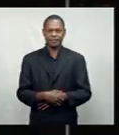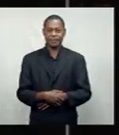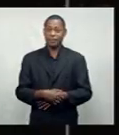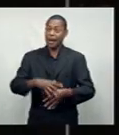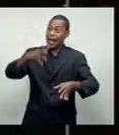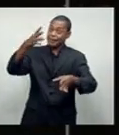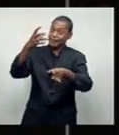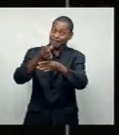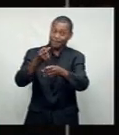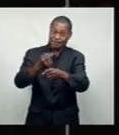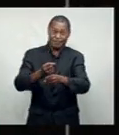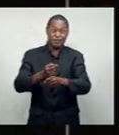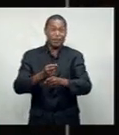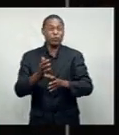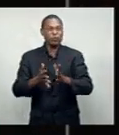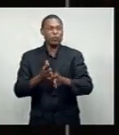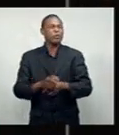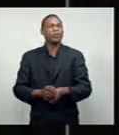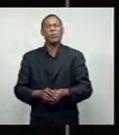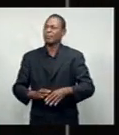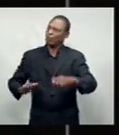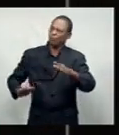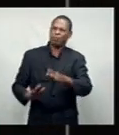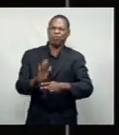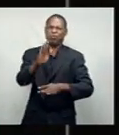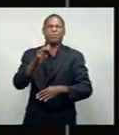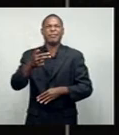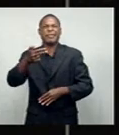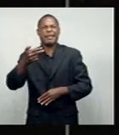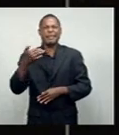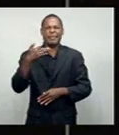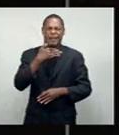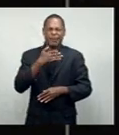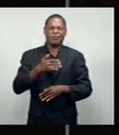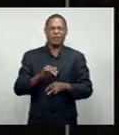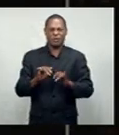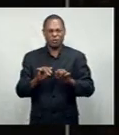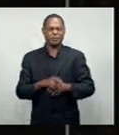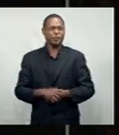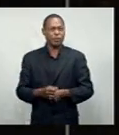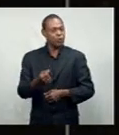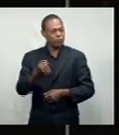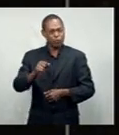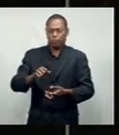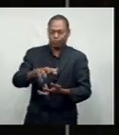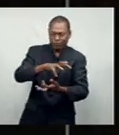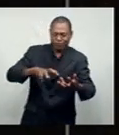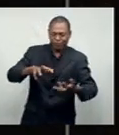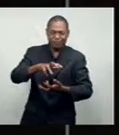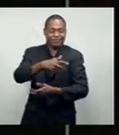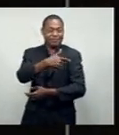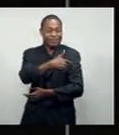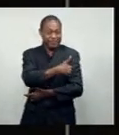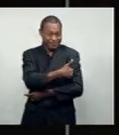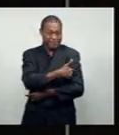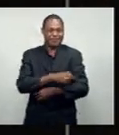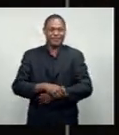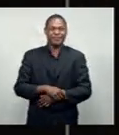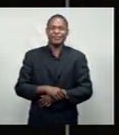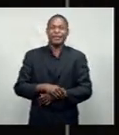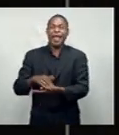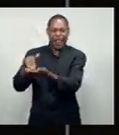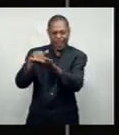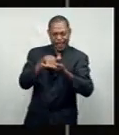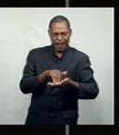Recapping our main stories, daily COVID infection surge past 800 again. There will be no dose mixing and help on its way for St.